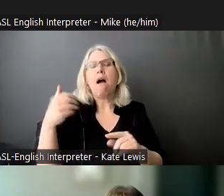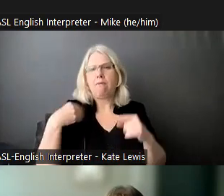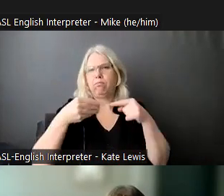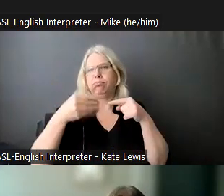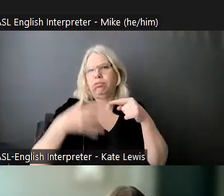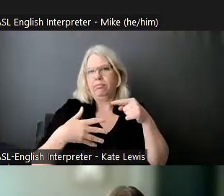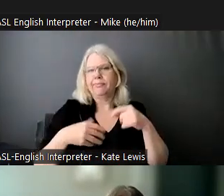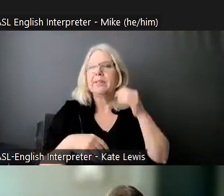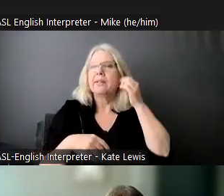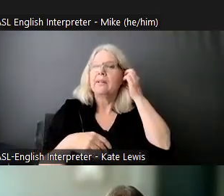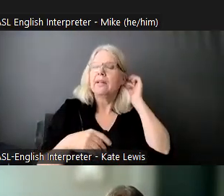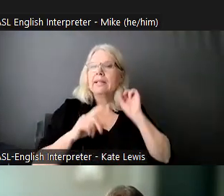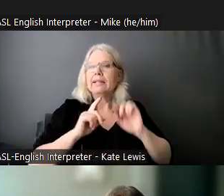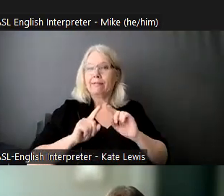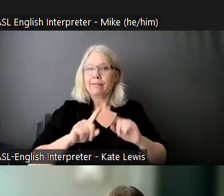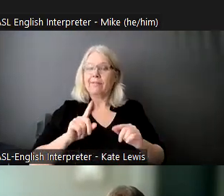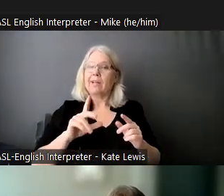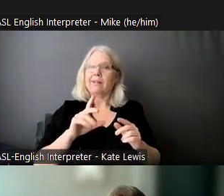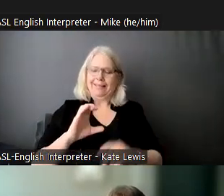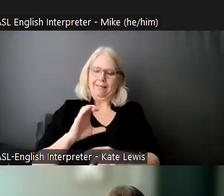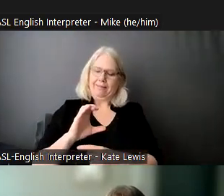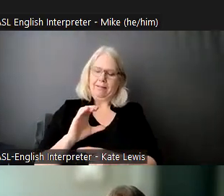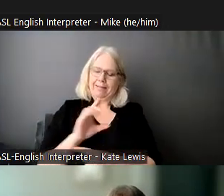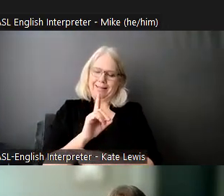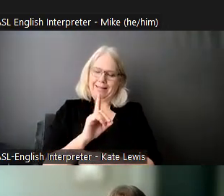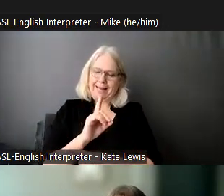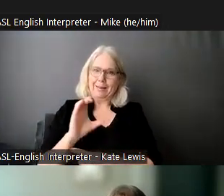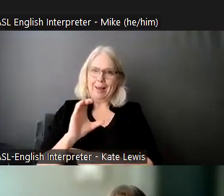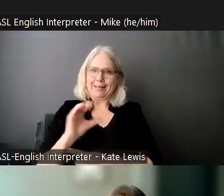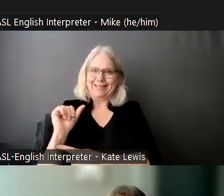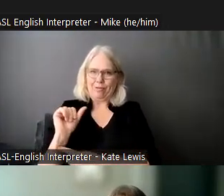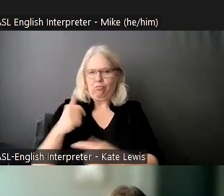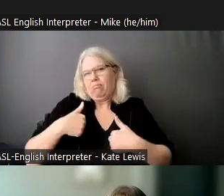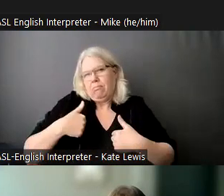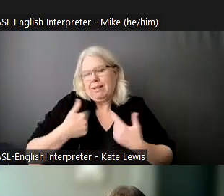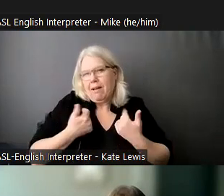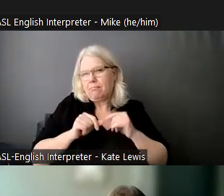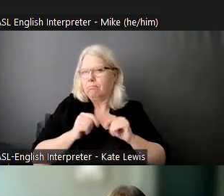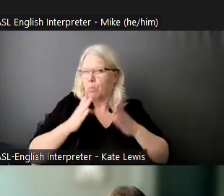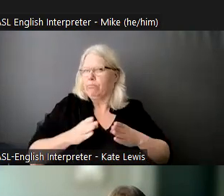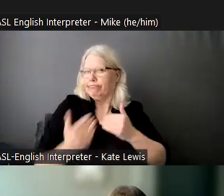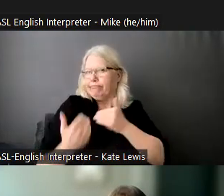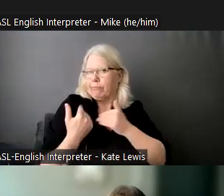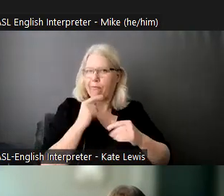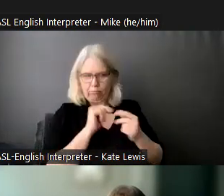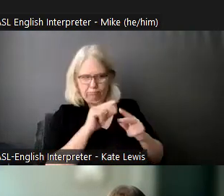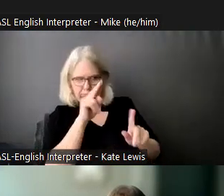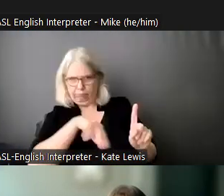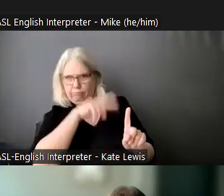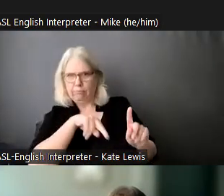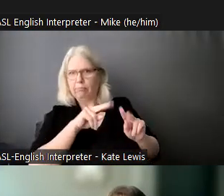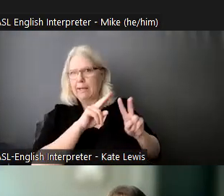designated capacity assessors, such as myself, we have roles to do assessments that have